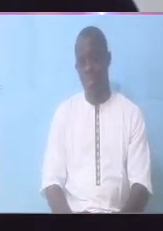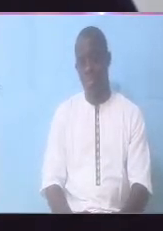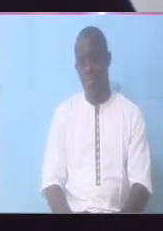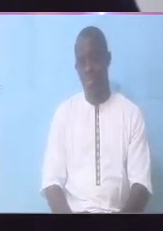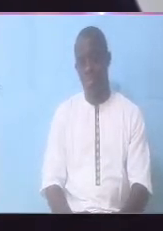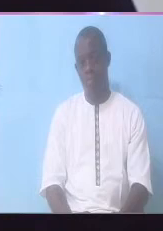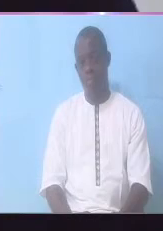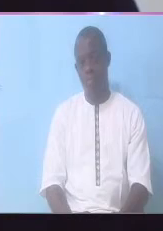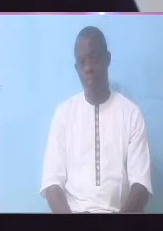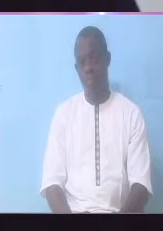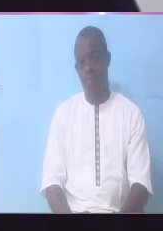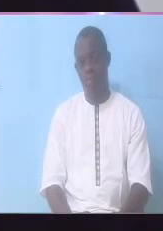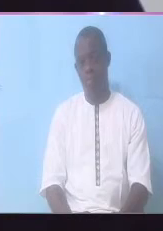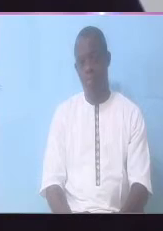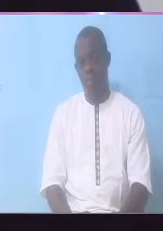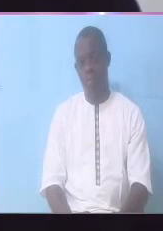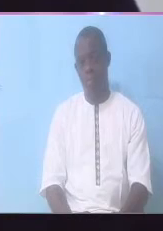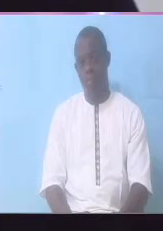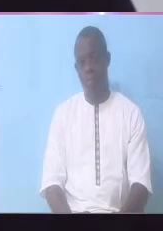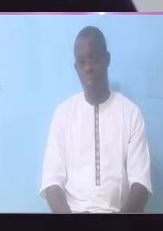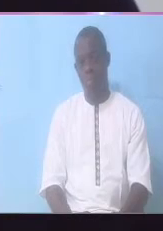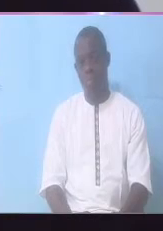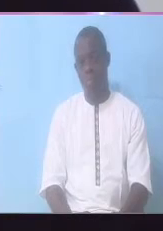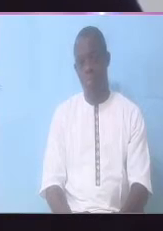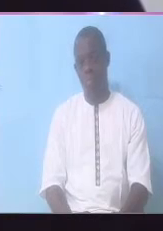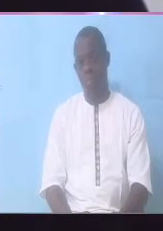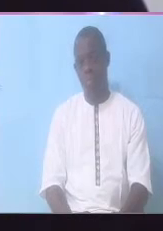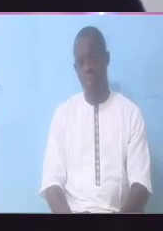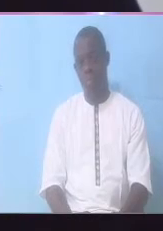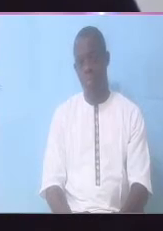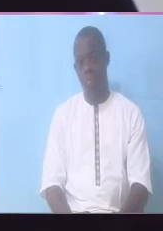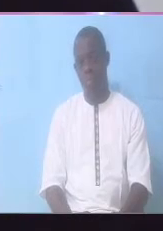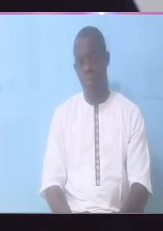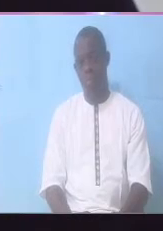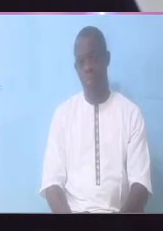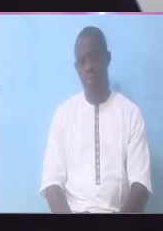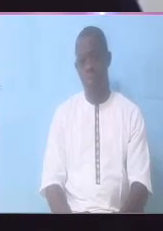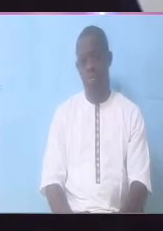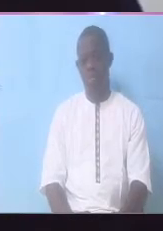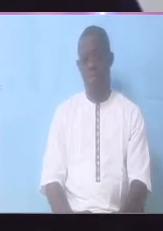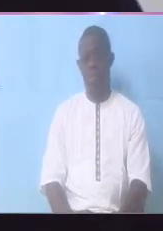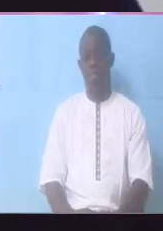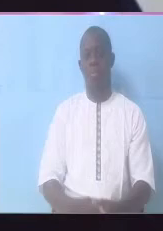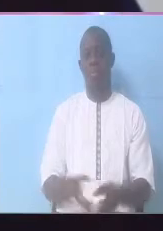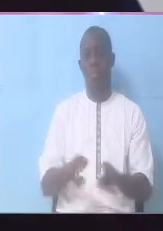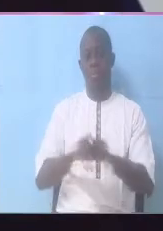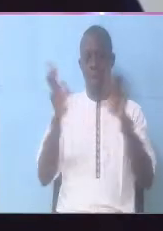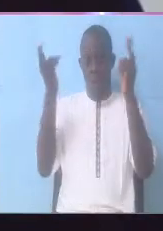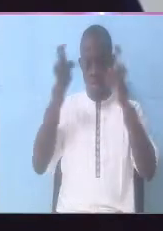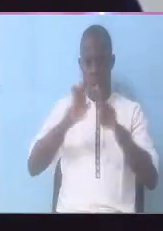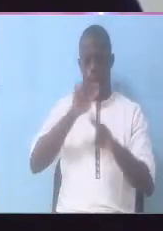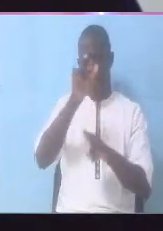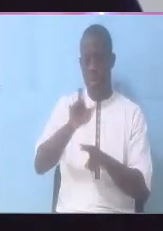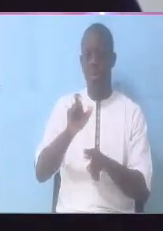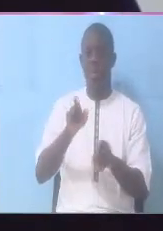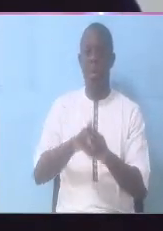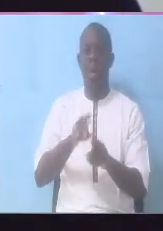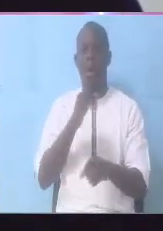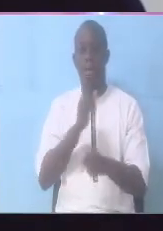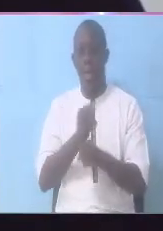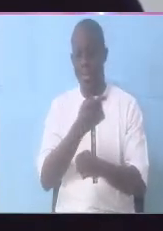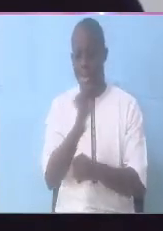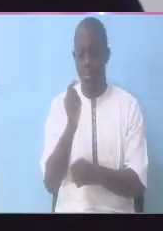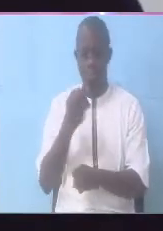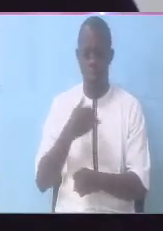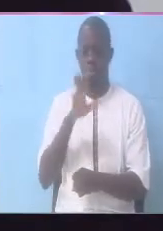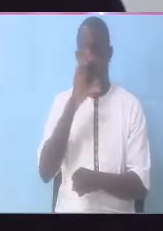Council, we were all made to understand at first that it's just going to let them talk. And then once that lady started saying about Solomon and others,